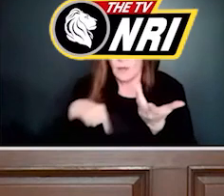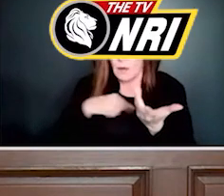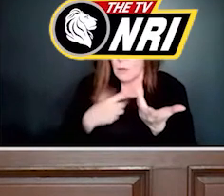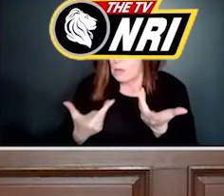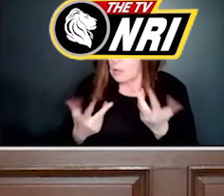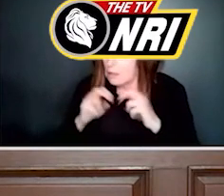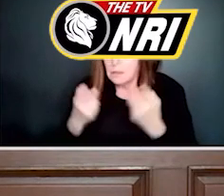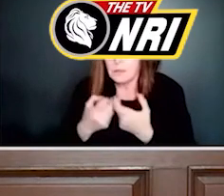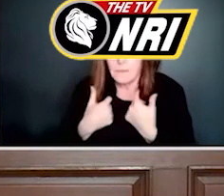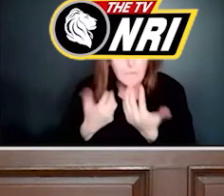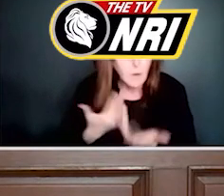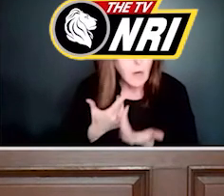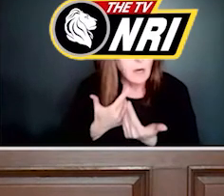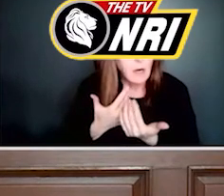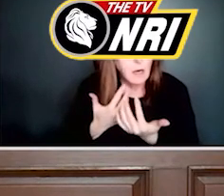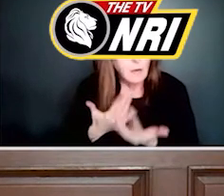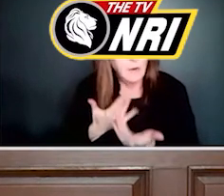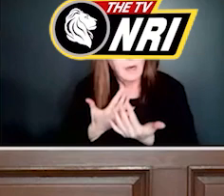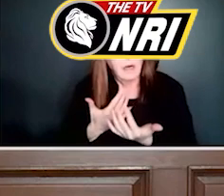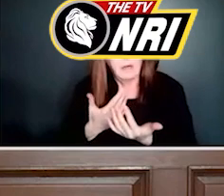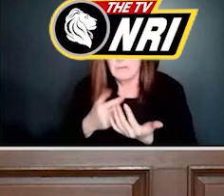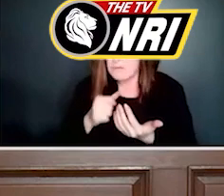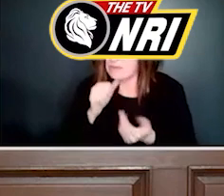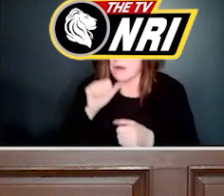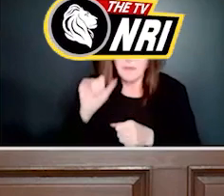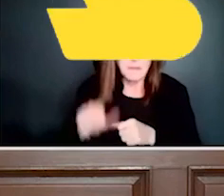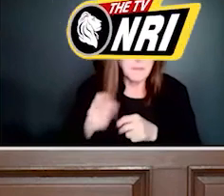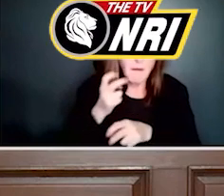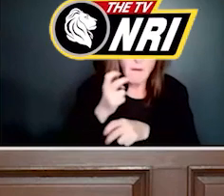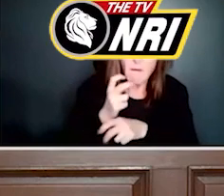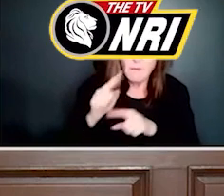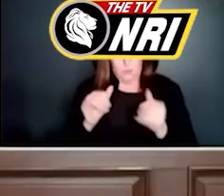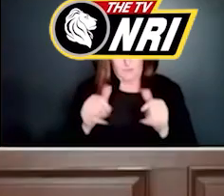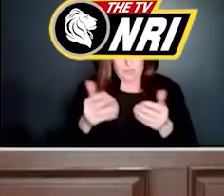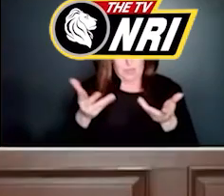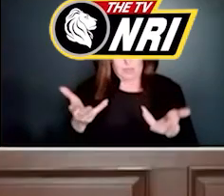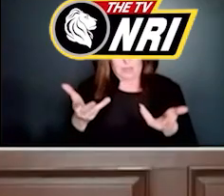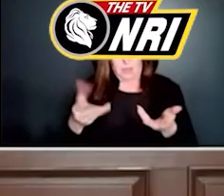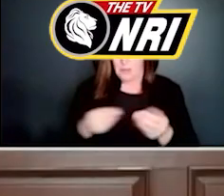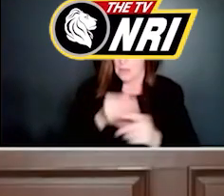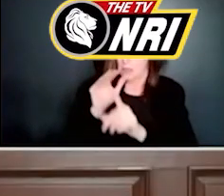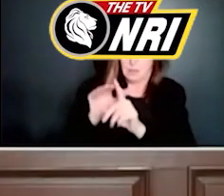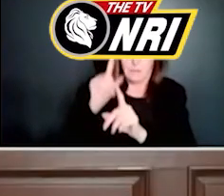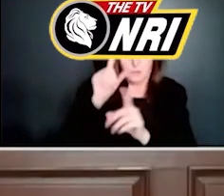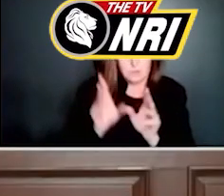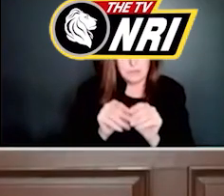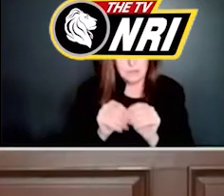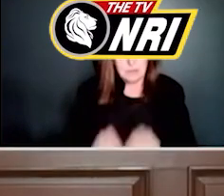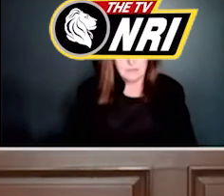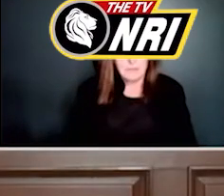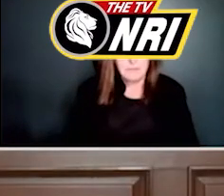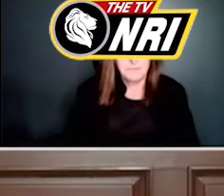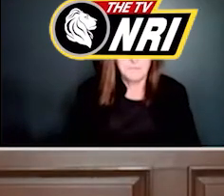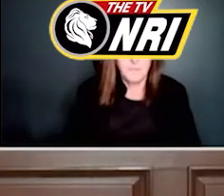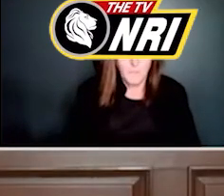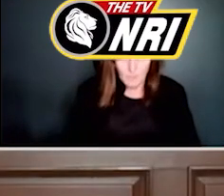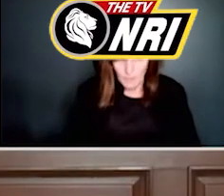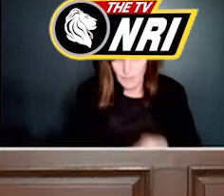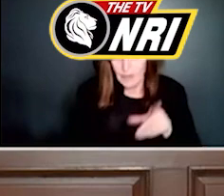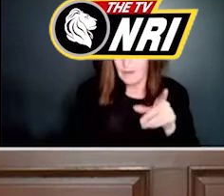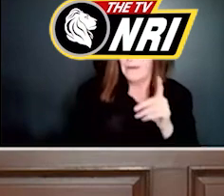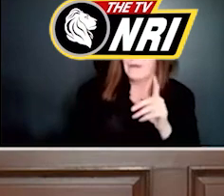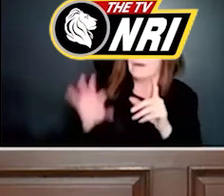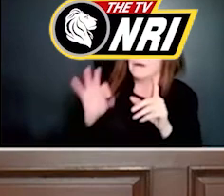down and have a conversation and hammer out a deal. That's what we're asking for. It goes back to sitting down and